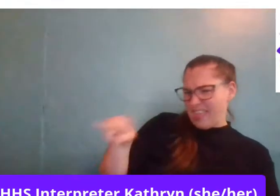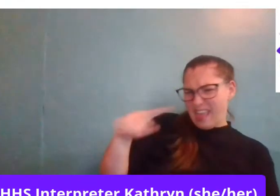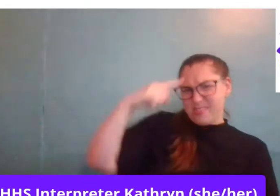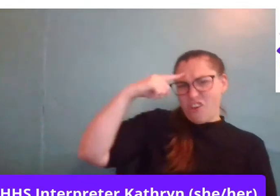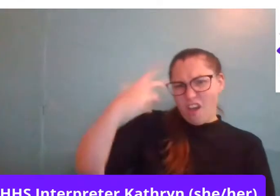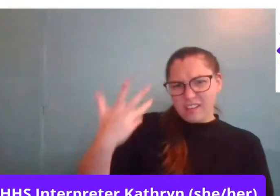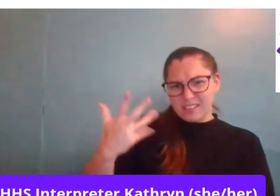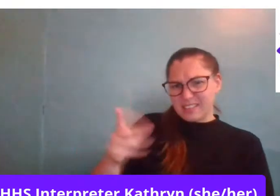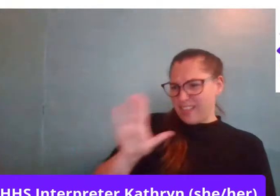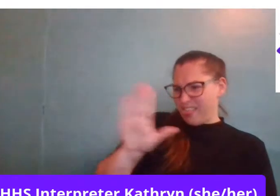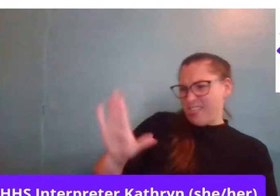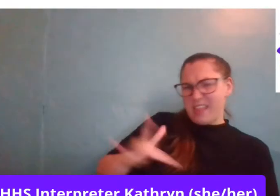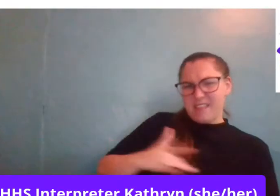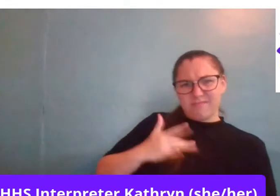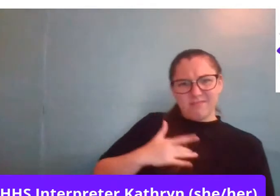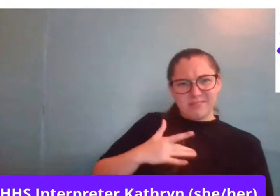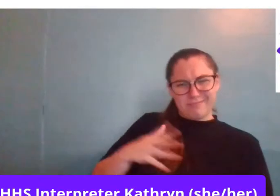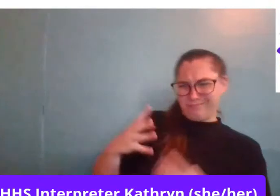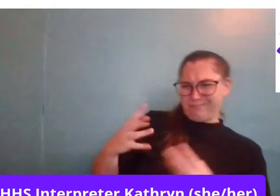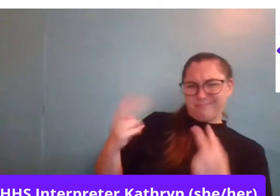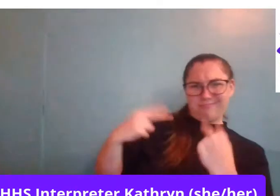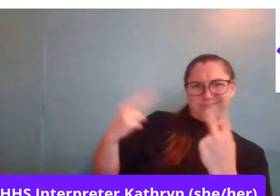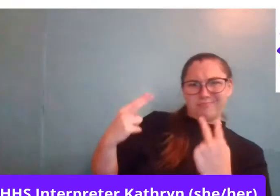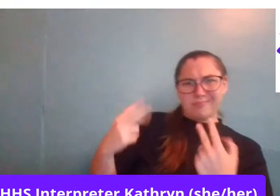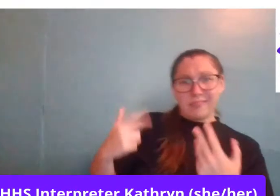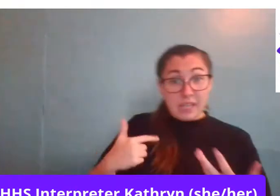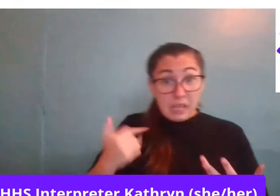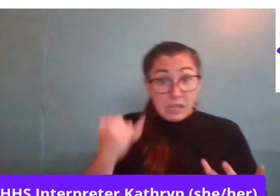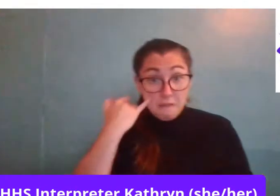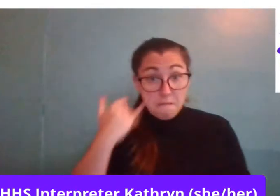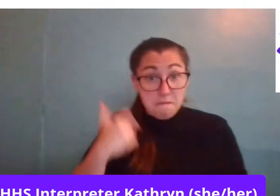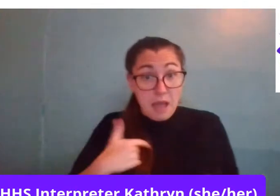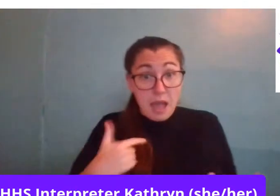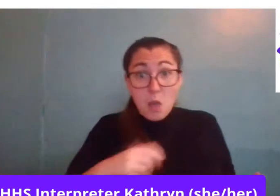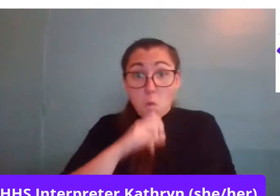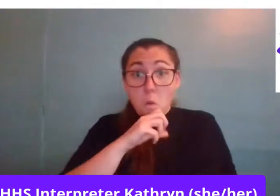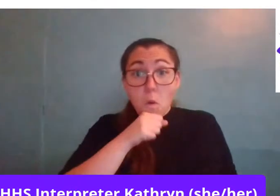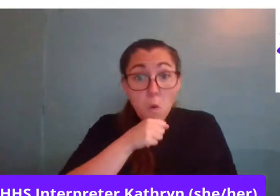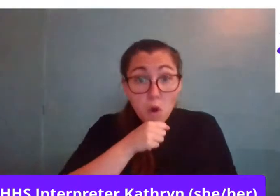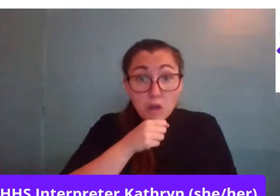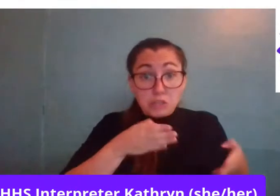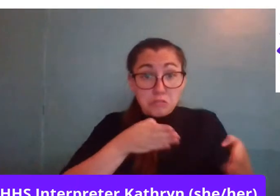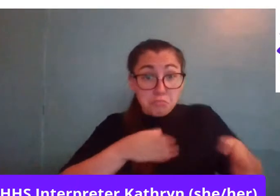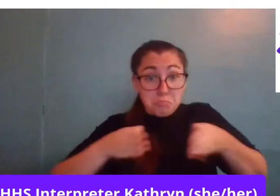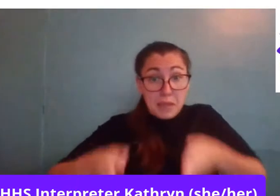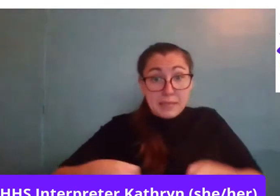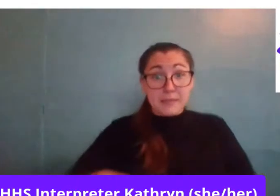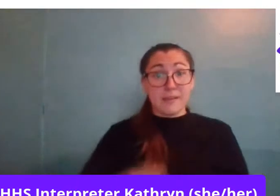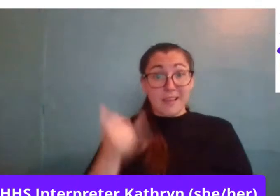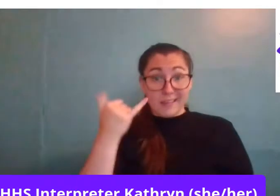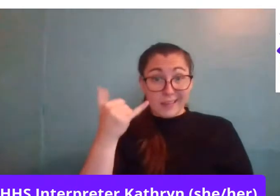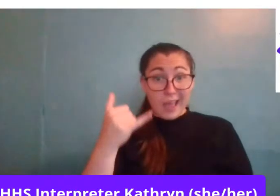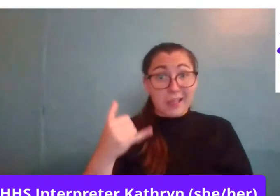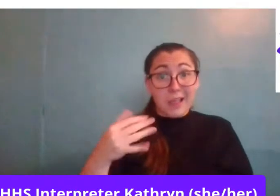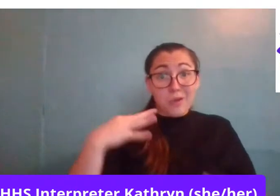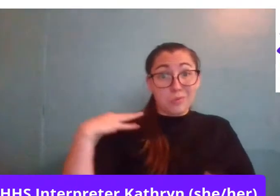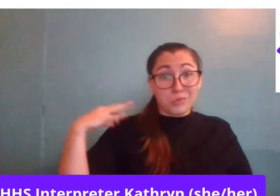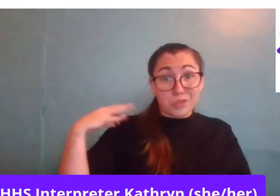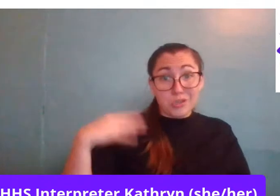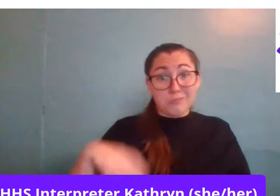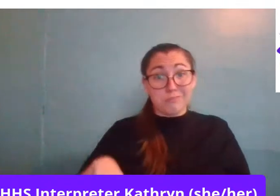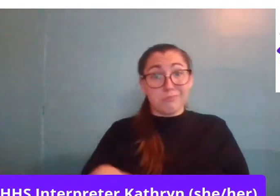Um, if I want to wear an orange pair of pants with a yellow shirt and polka dot